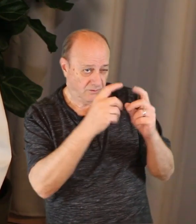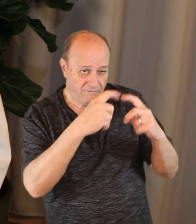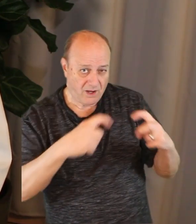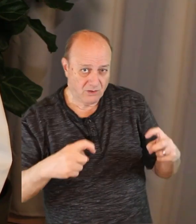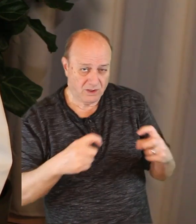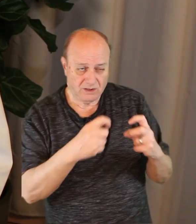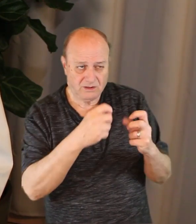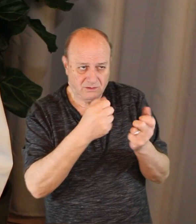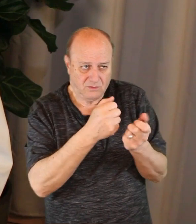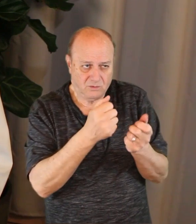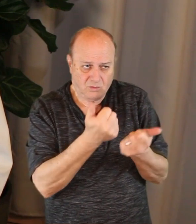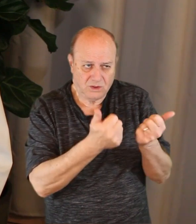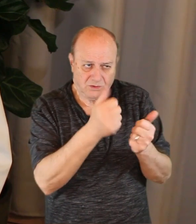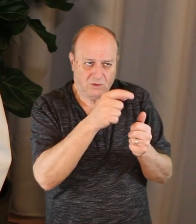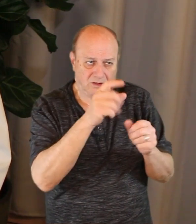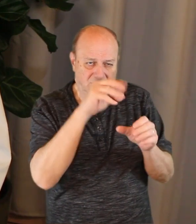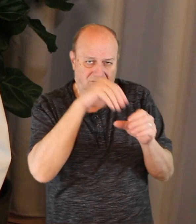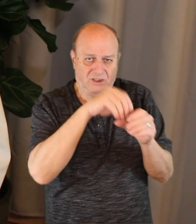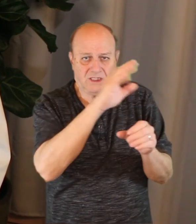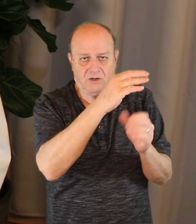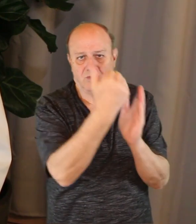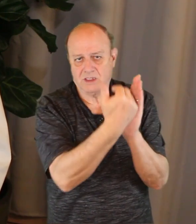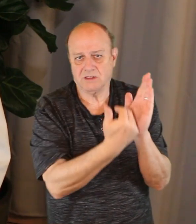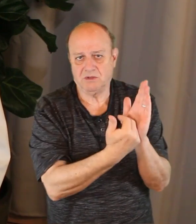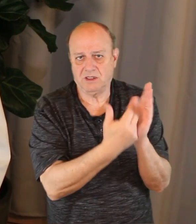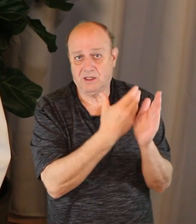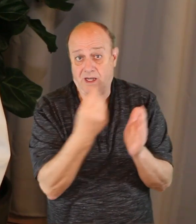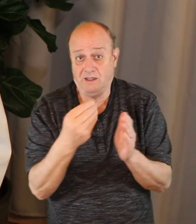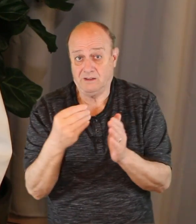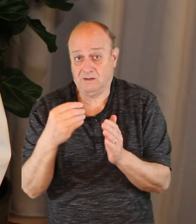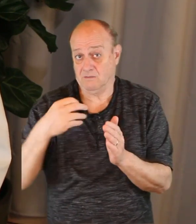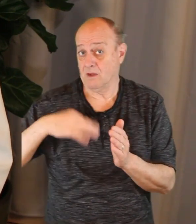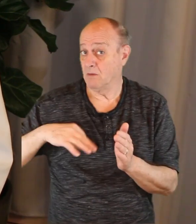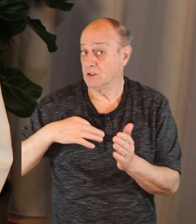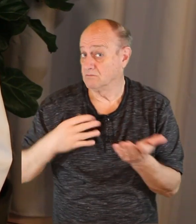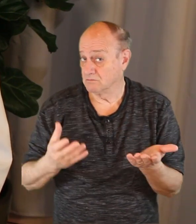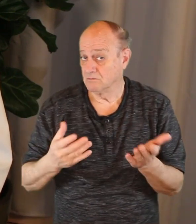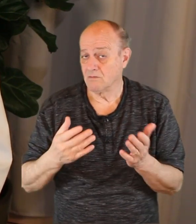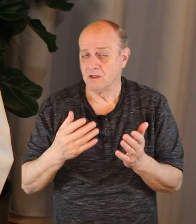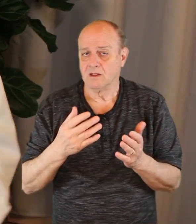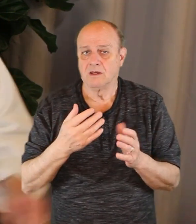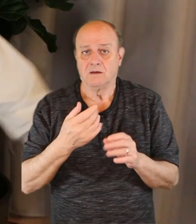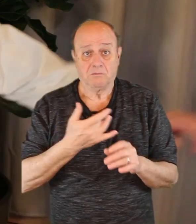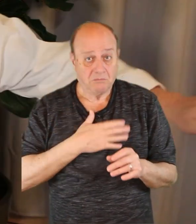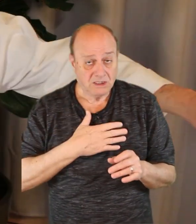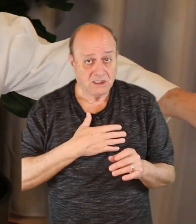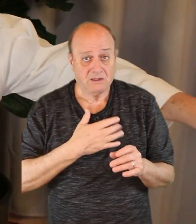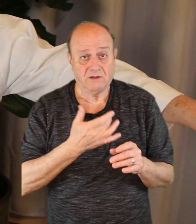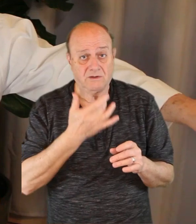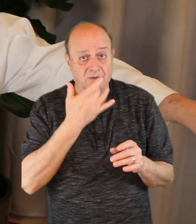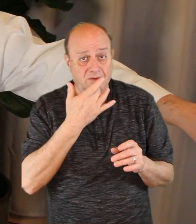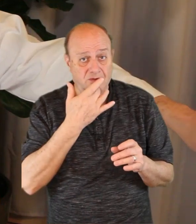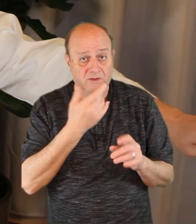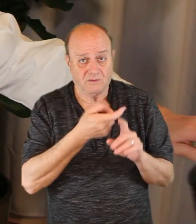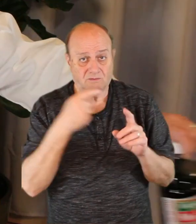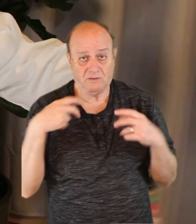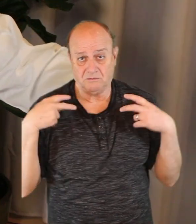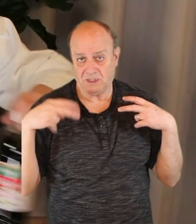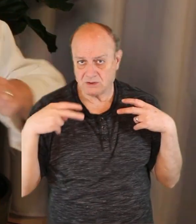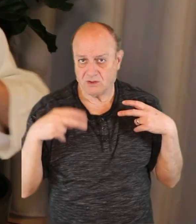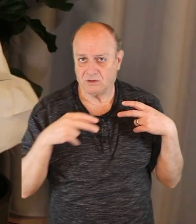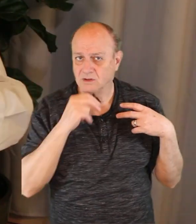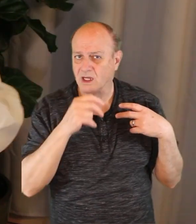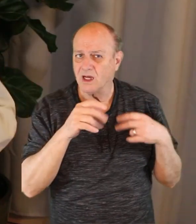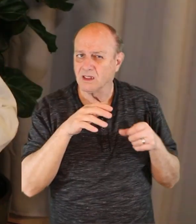their budget as well. I prefer to get my vanilla out of Mexico. It's not necessarily the